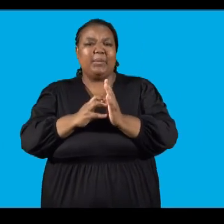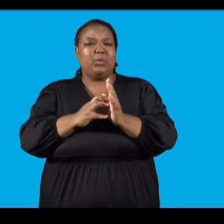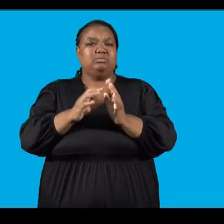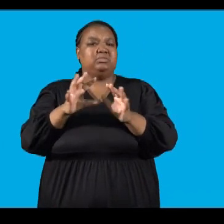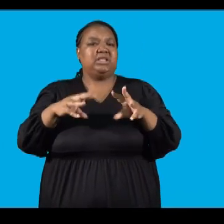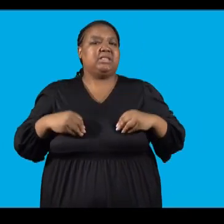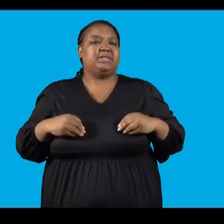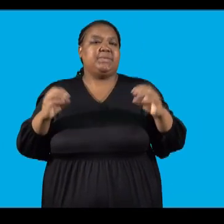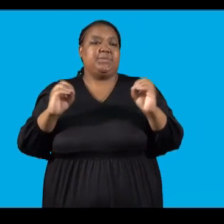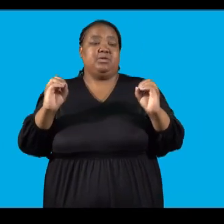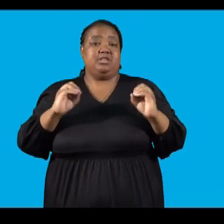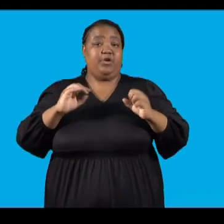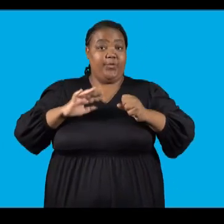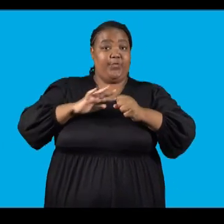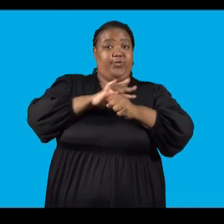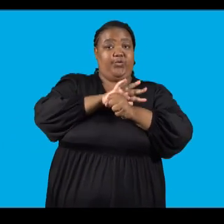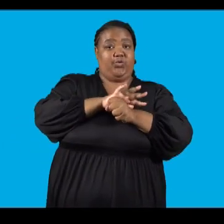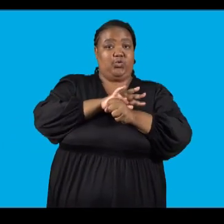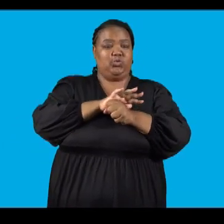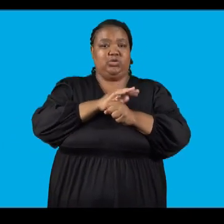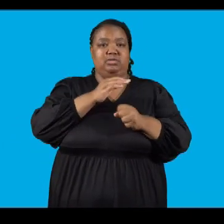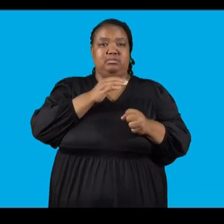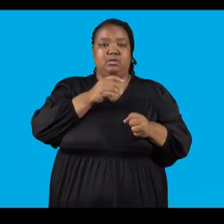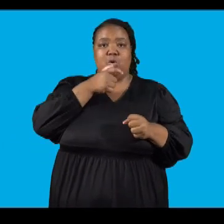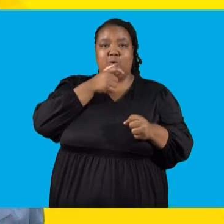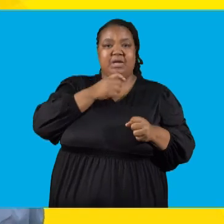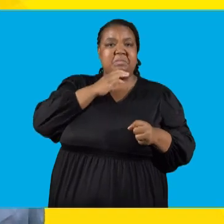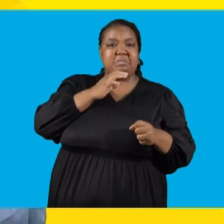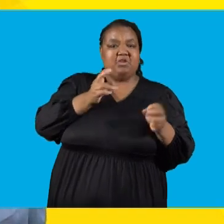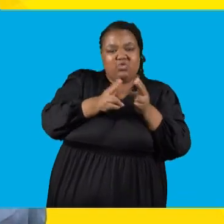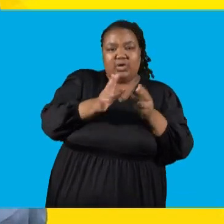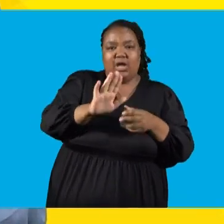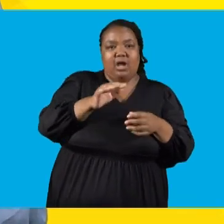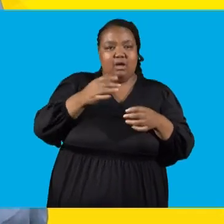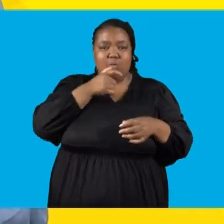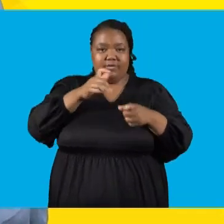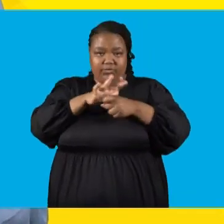will not be accepted. So you need to give a full concept, not an abbreviation.